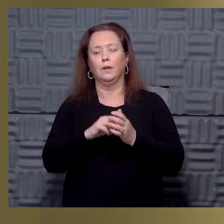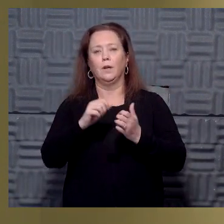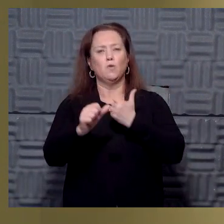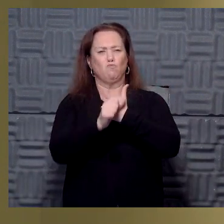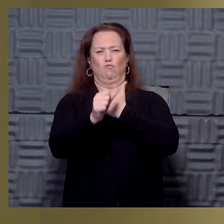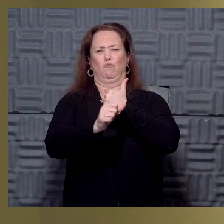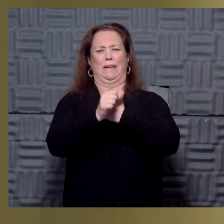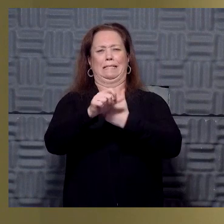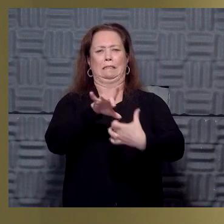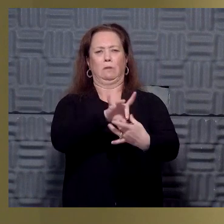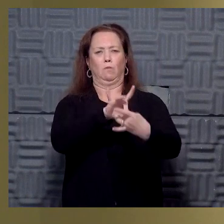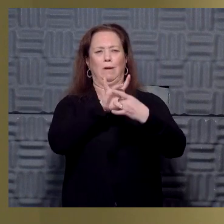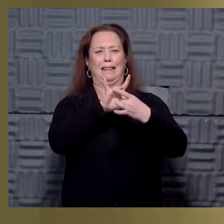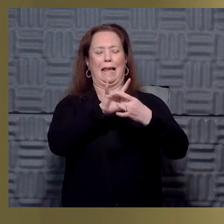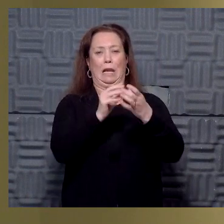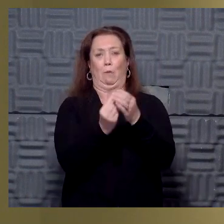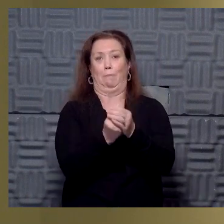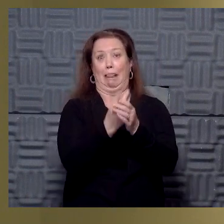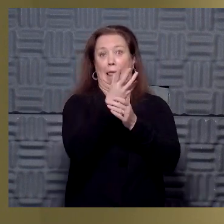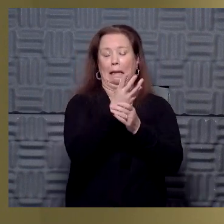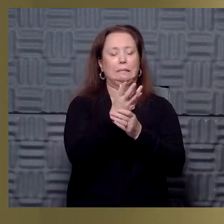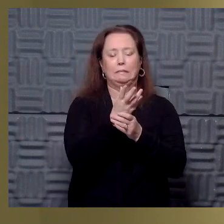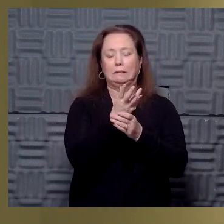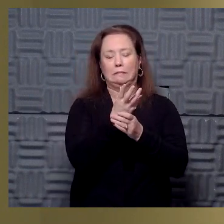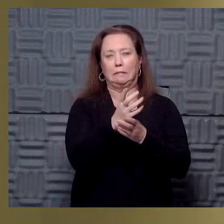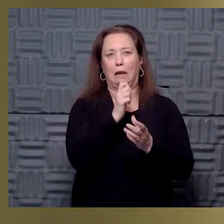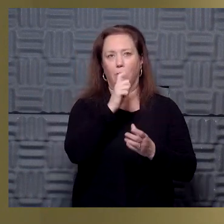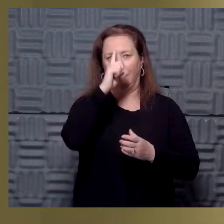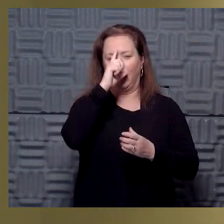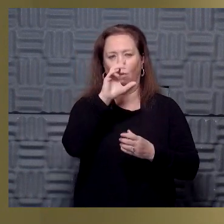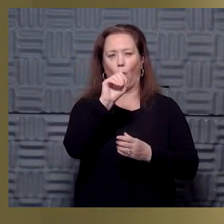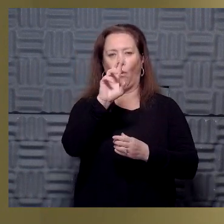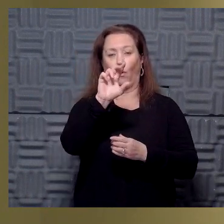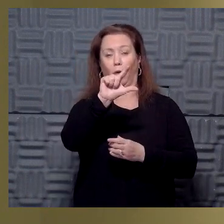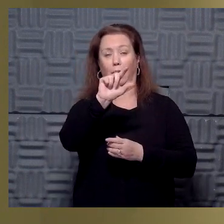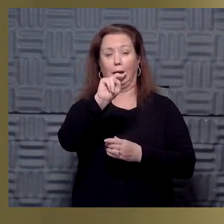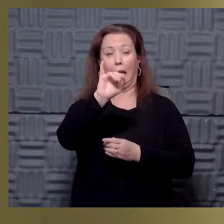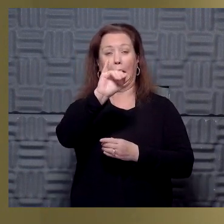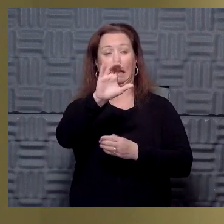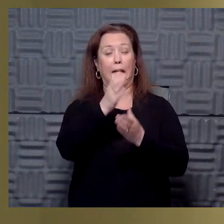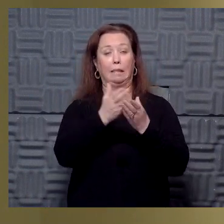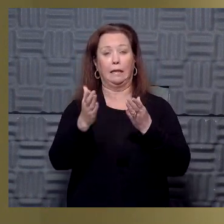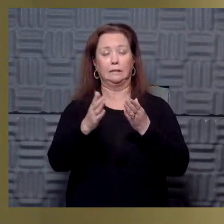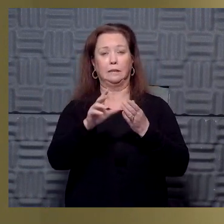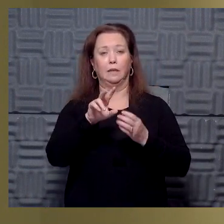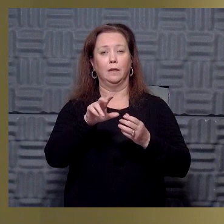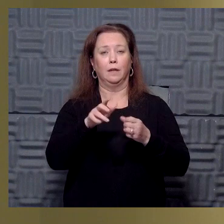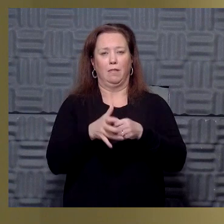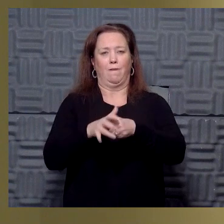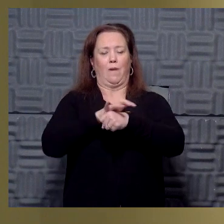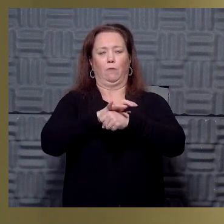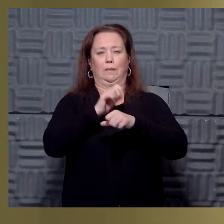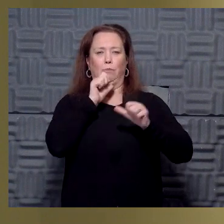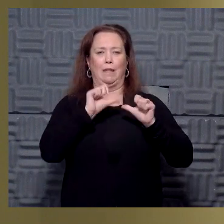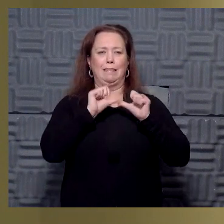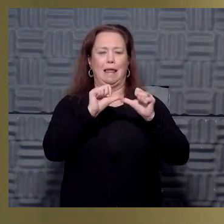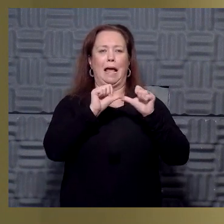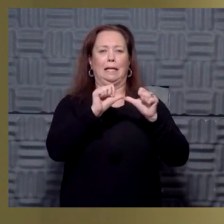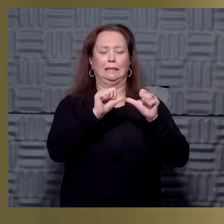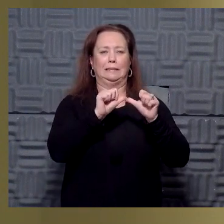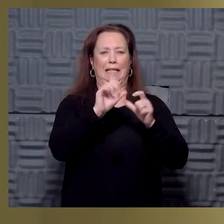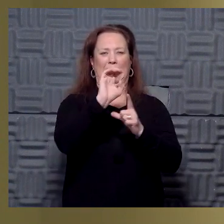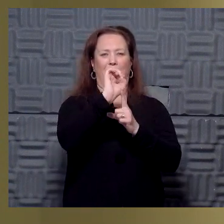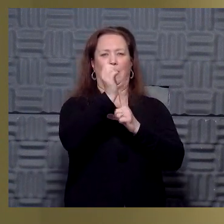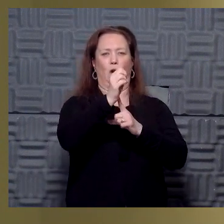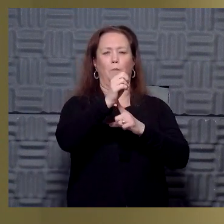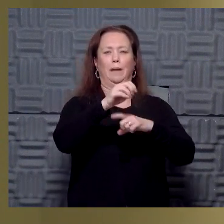risk essentially with plants and things of that nature and organic things. I don't think the virus would last very long on